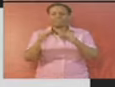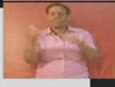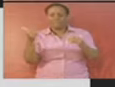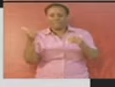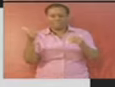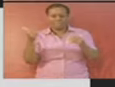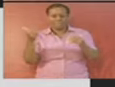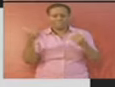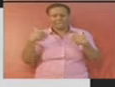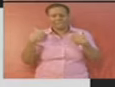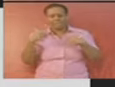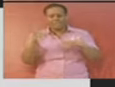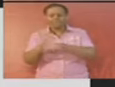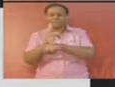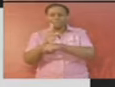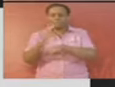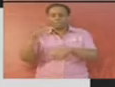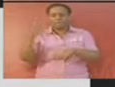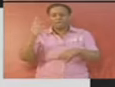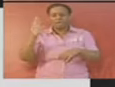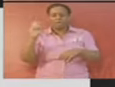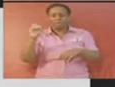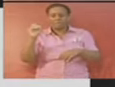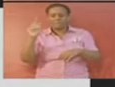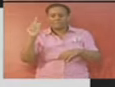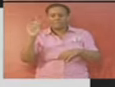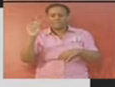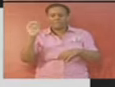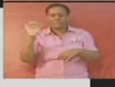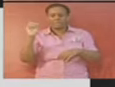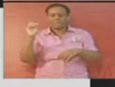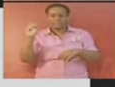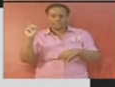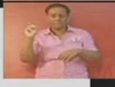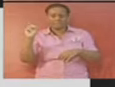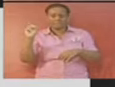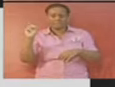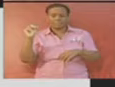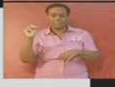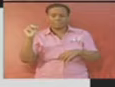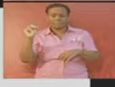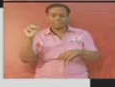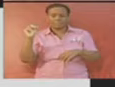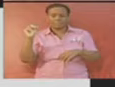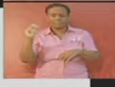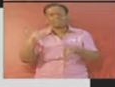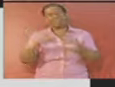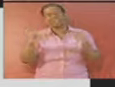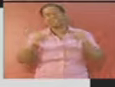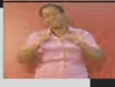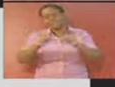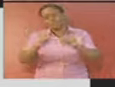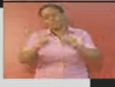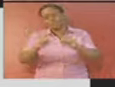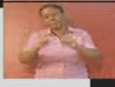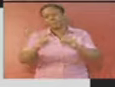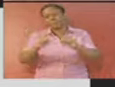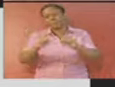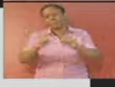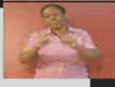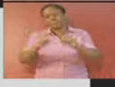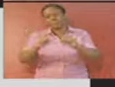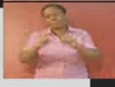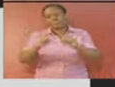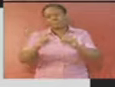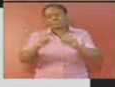viruses or bacteria. Next slide. So just a little bit quickly on herd immunity. The persons in blue